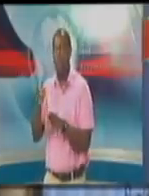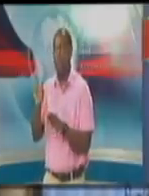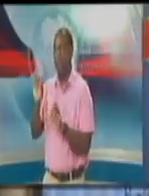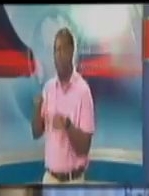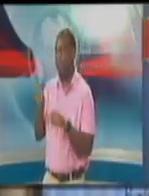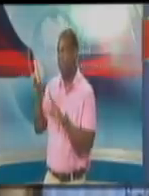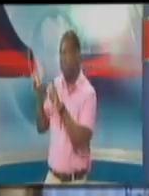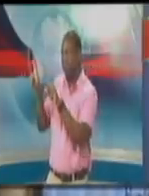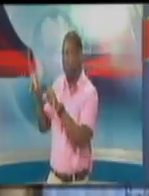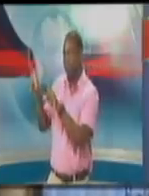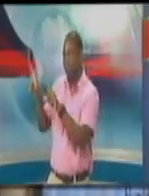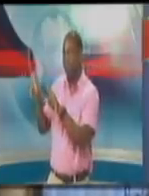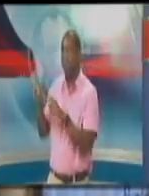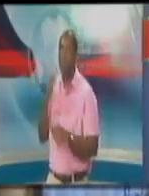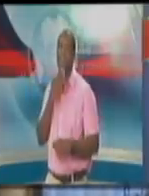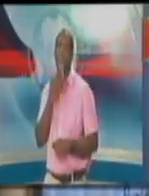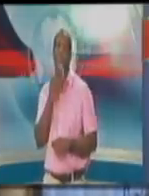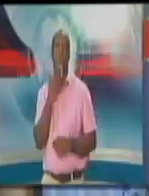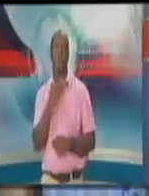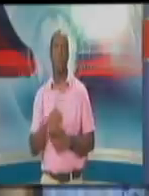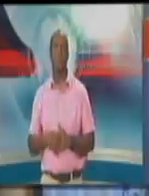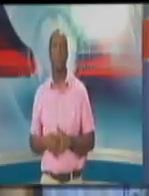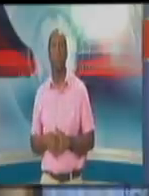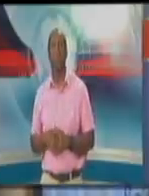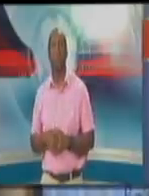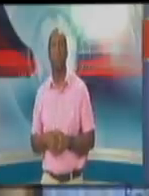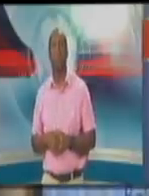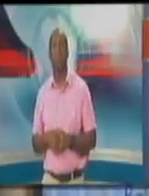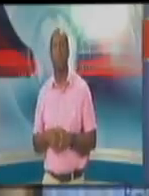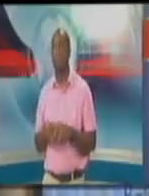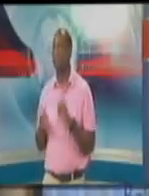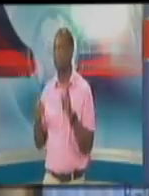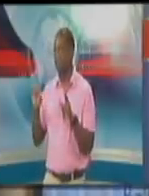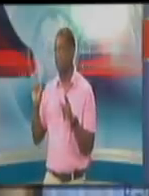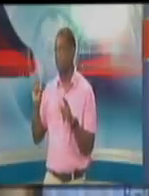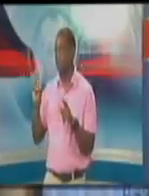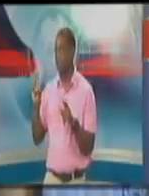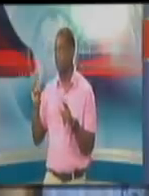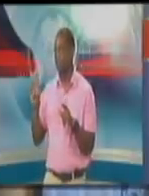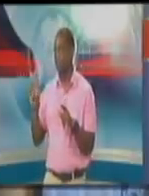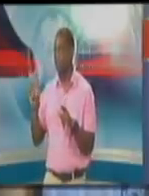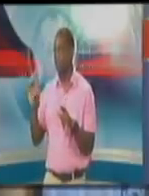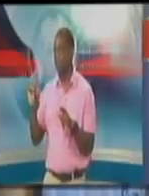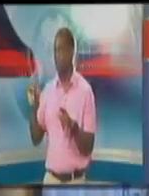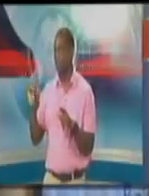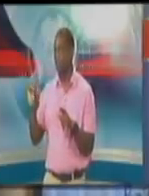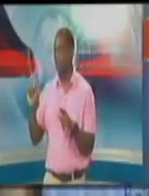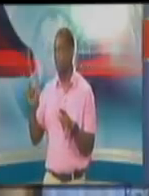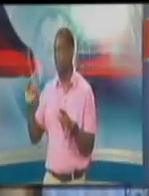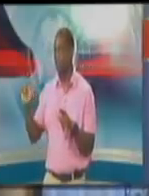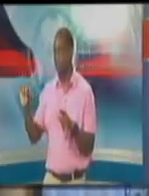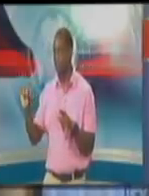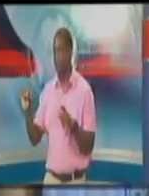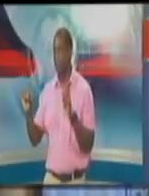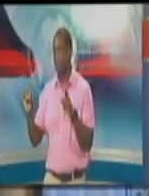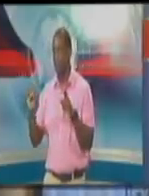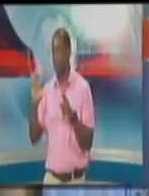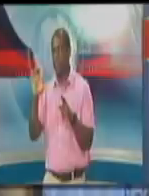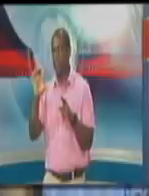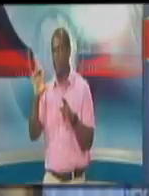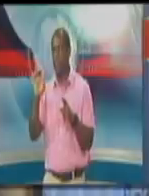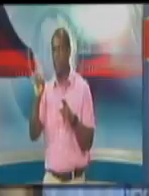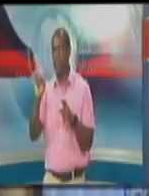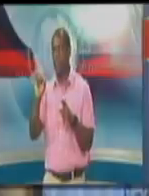Two questions quickly. One for Dr. Othello, and I can pose the other one to Dr. Prasaram. Dr.